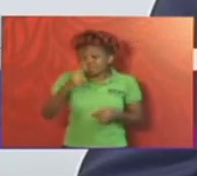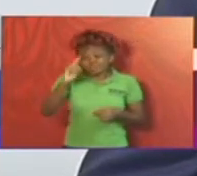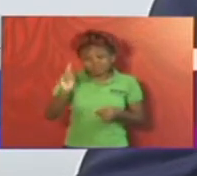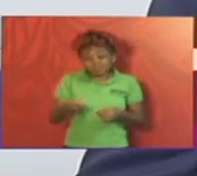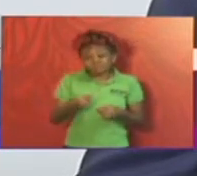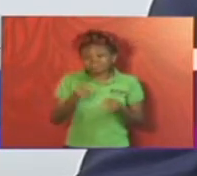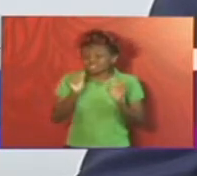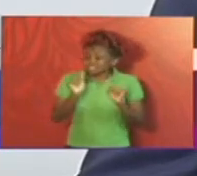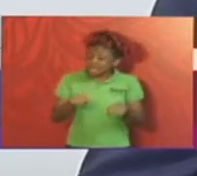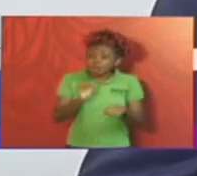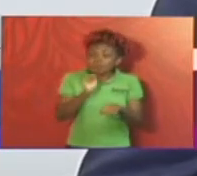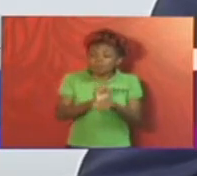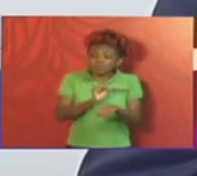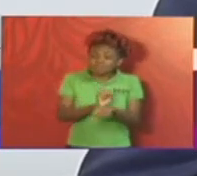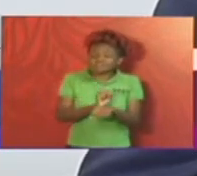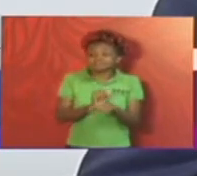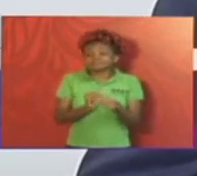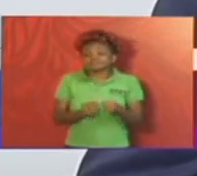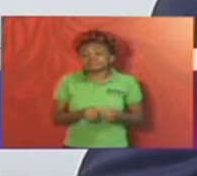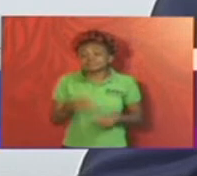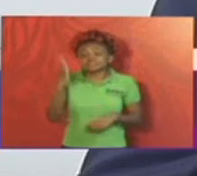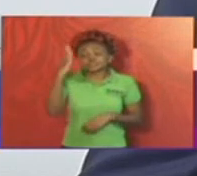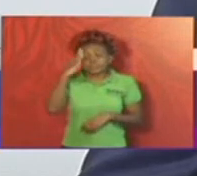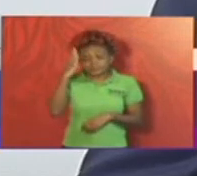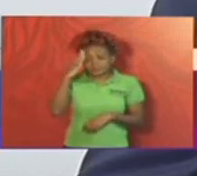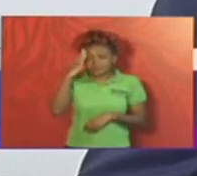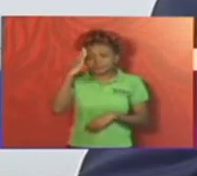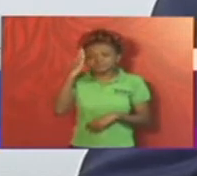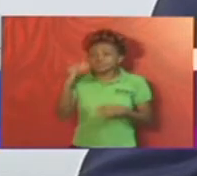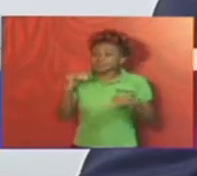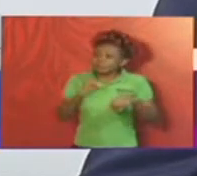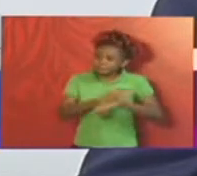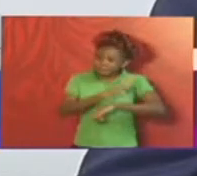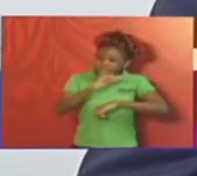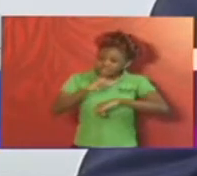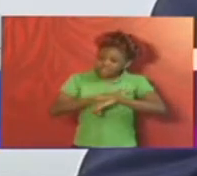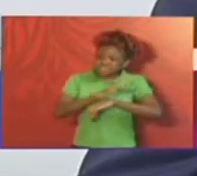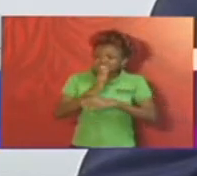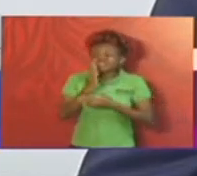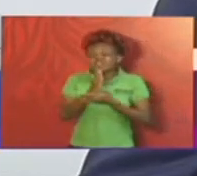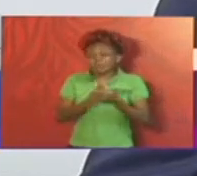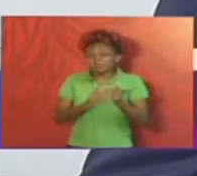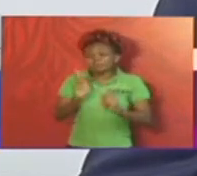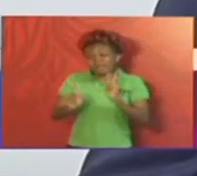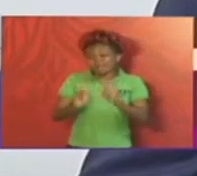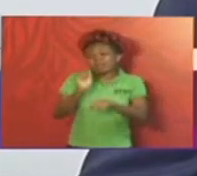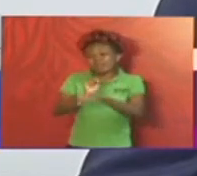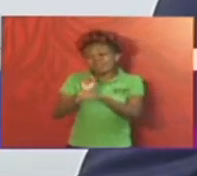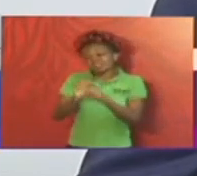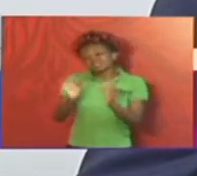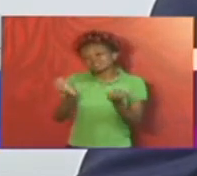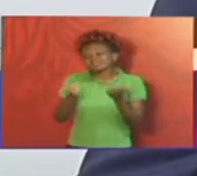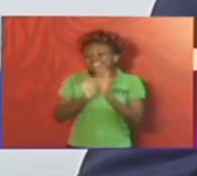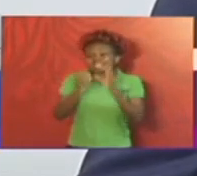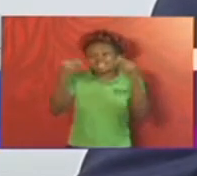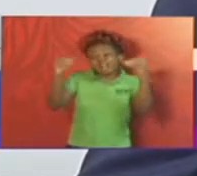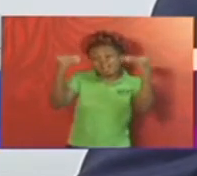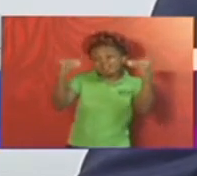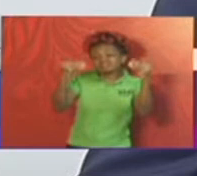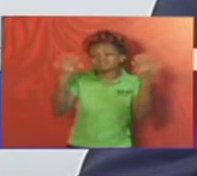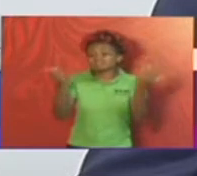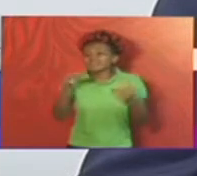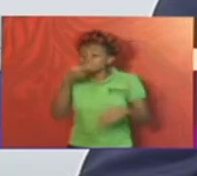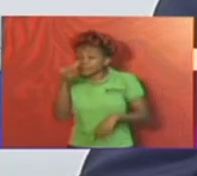employment. We do recognize that at the beaches, you do have some employment, bacon shark, all of that, but it's a matter